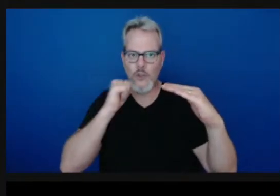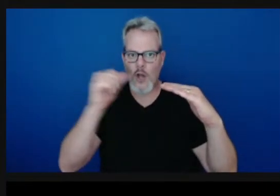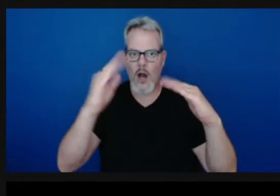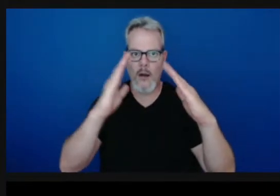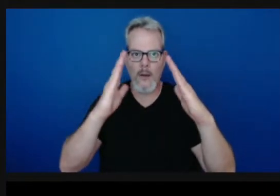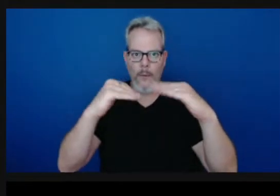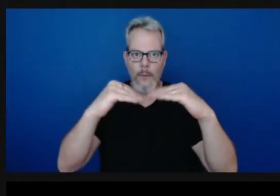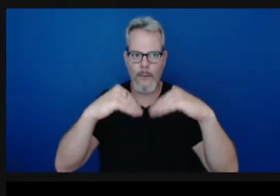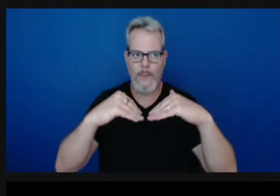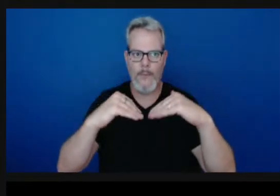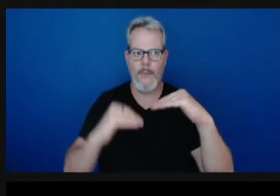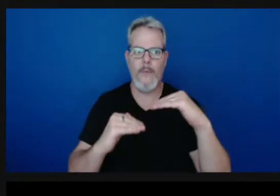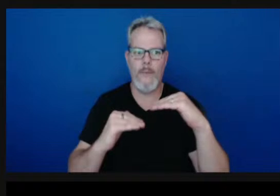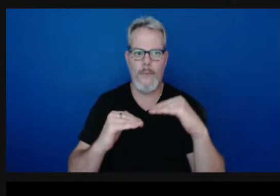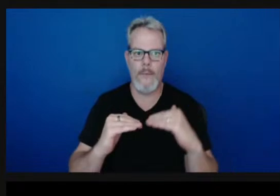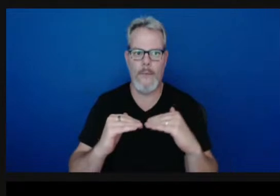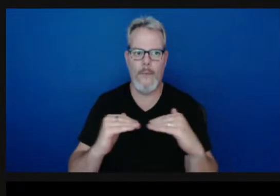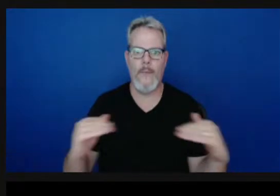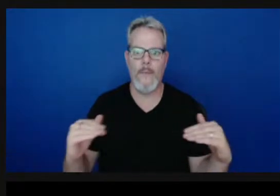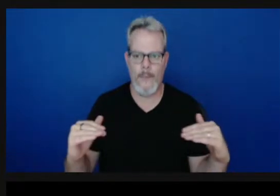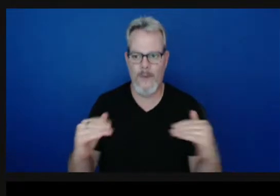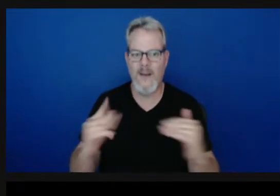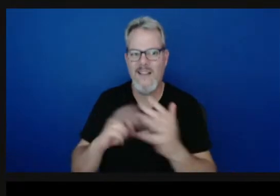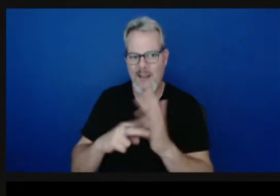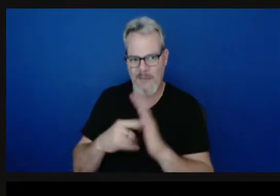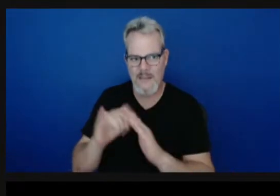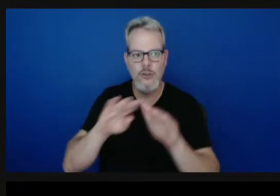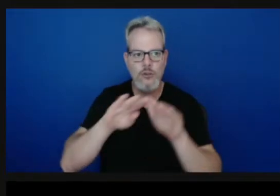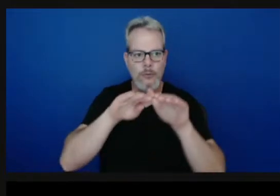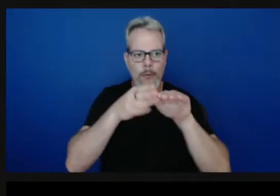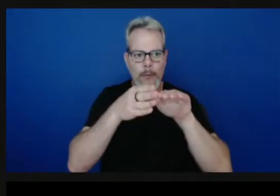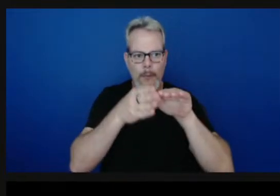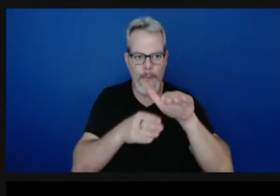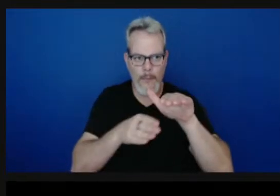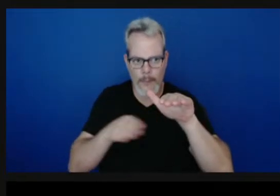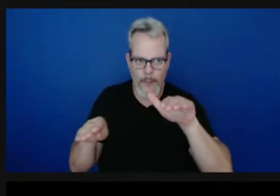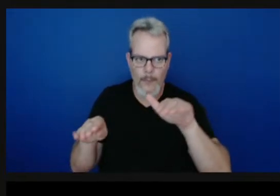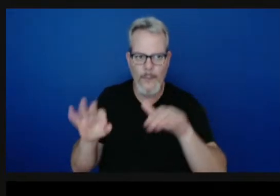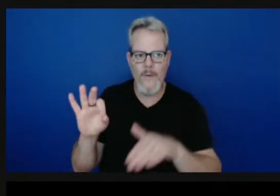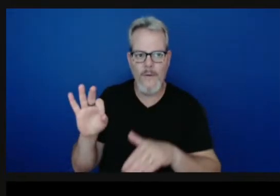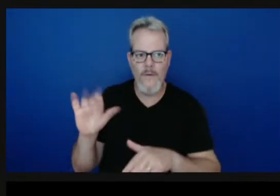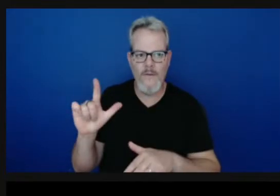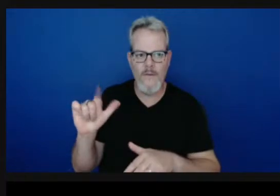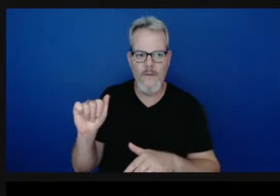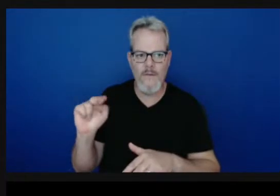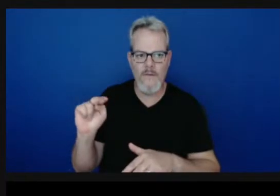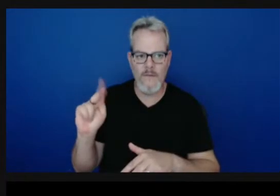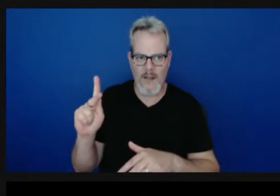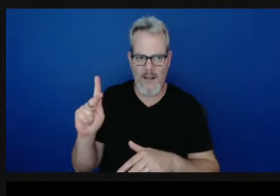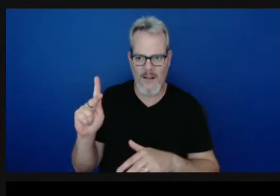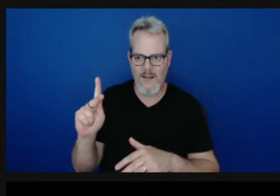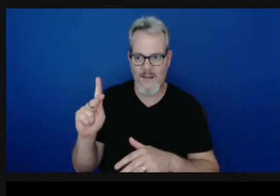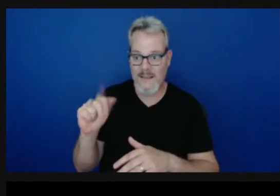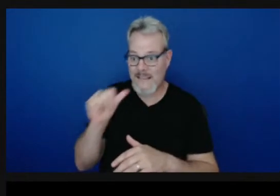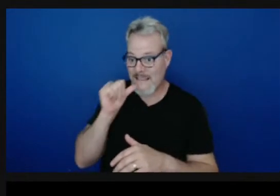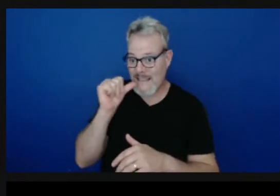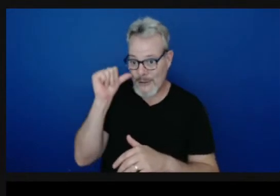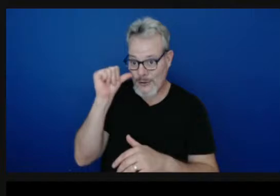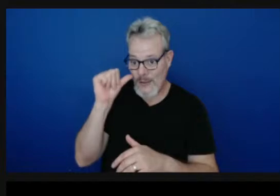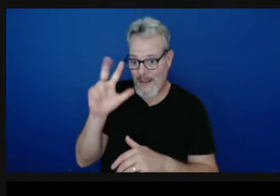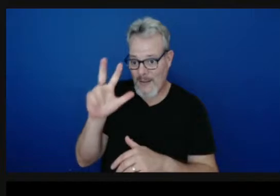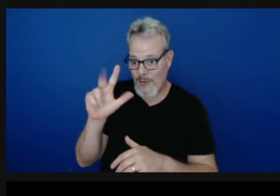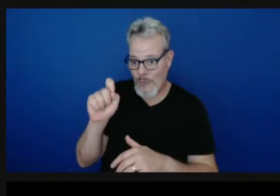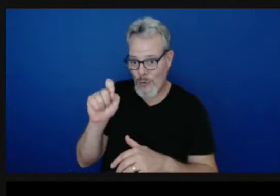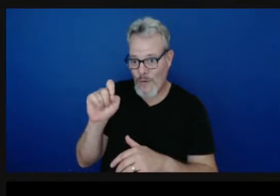So this is why this is likely a flank adjustment. And that 3.4 earthquake yesterday supports that, as that's the kind